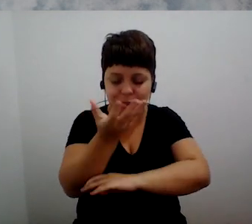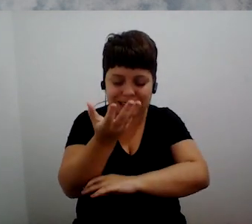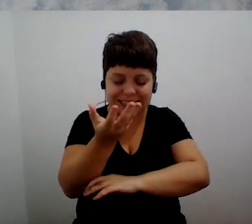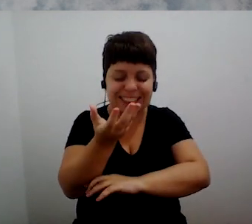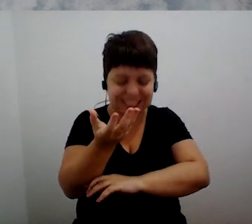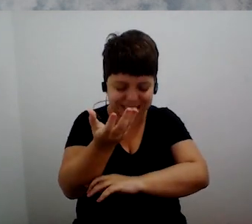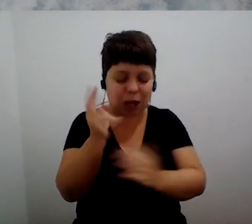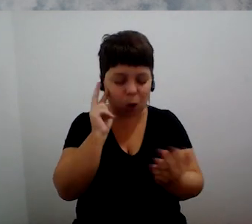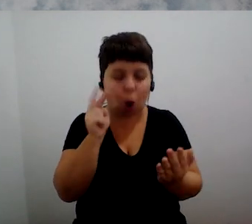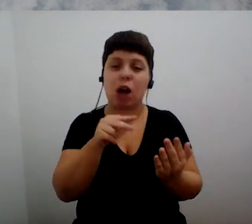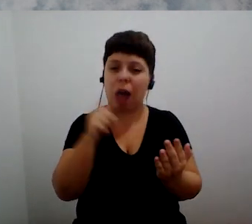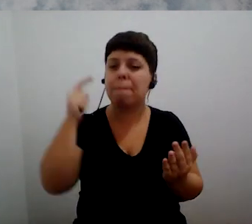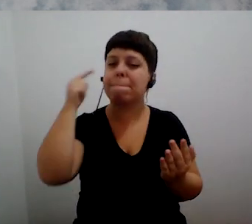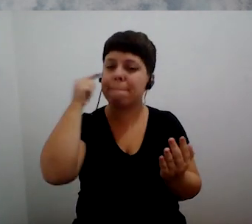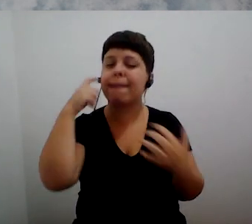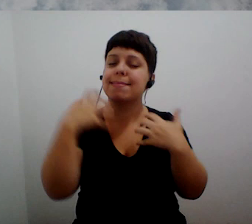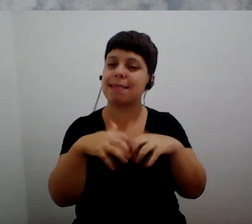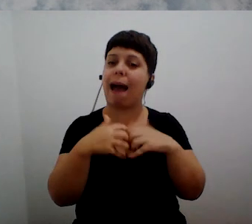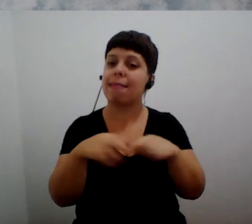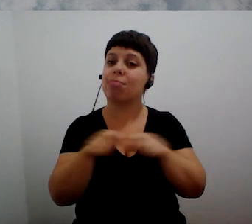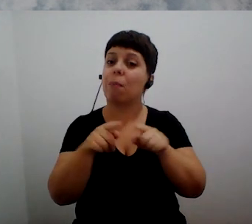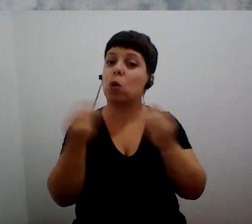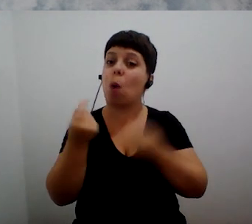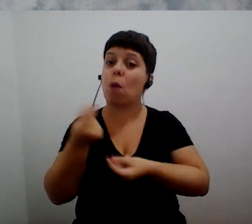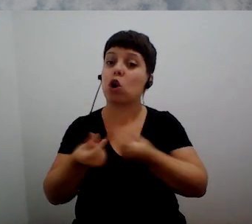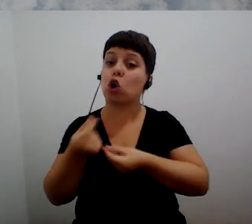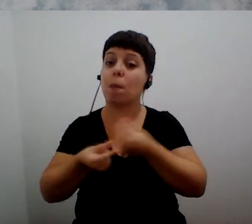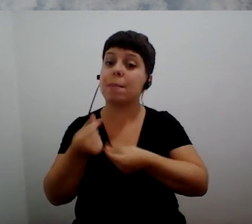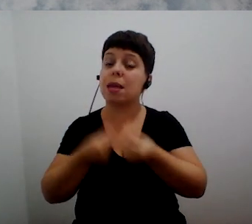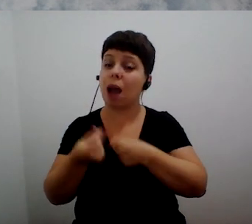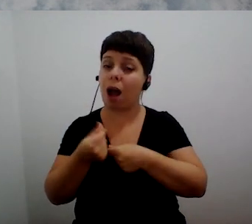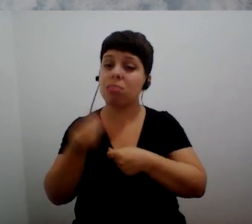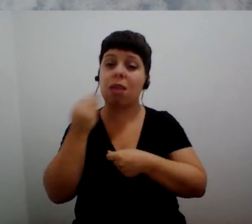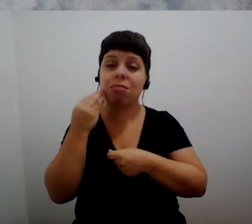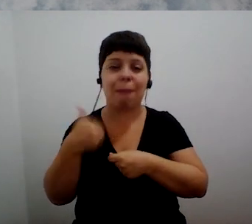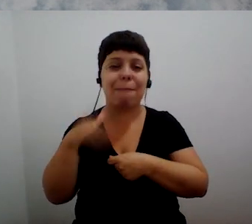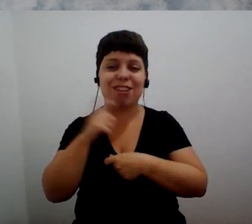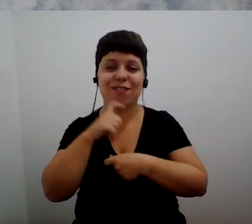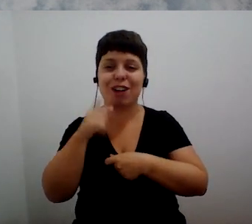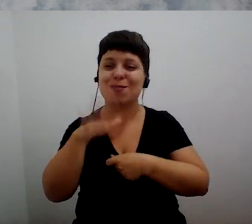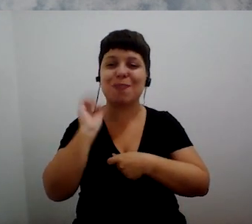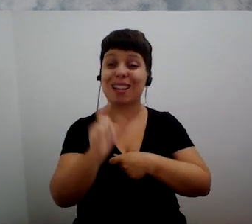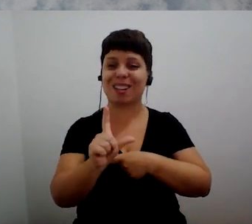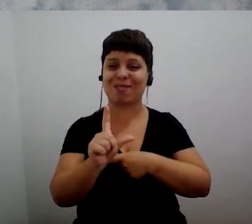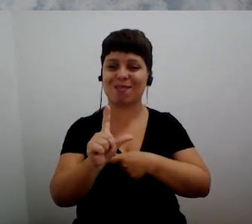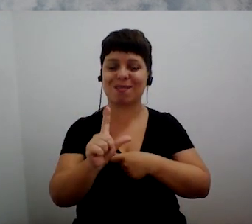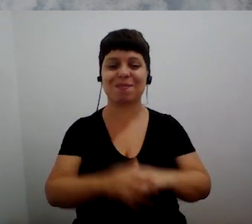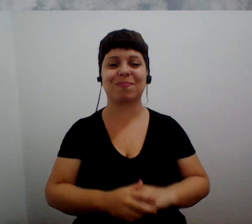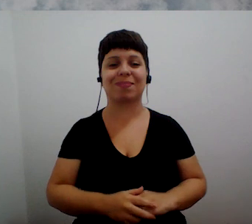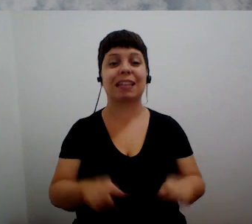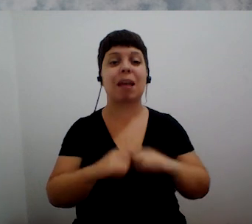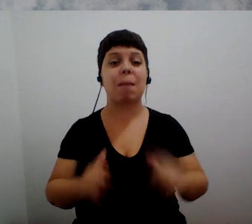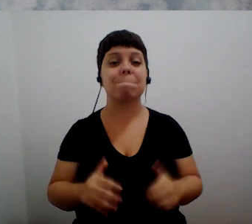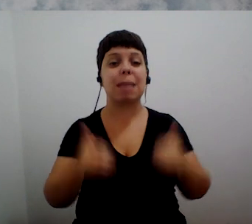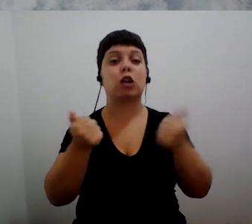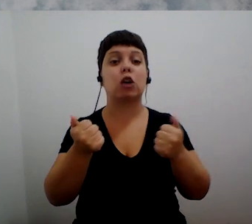recovery plans and make them greener and bluer, and to improve the sustainability of the ways that we produce